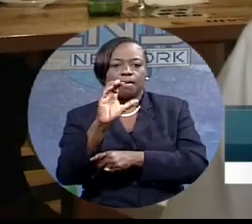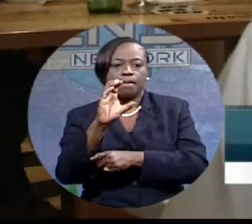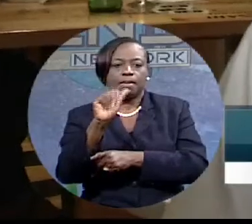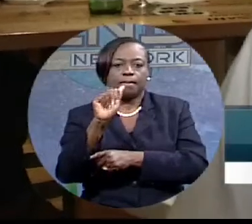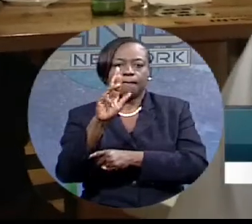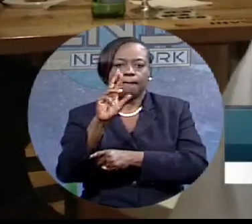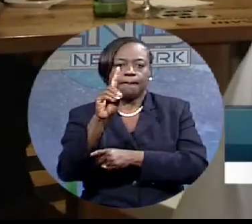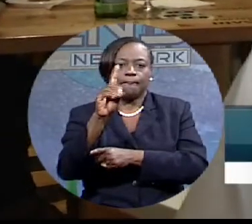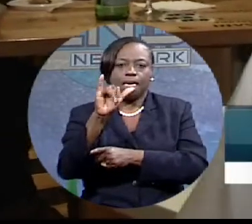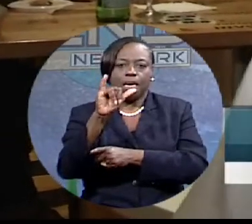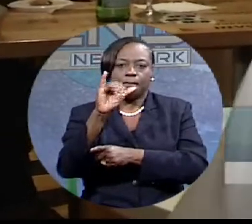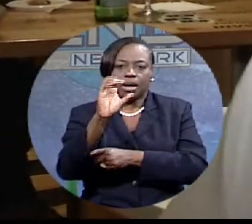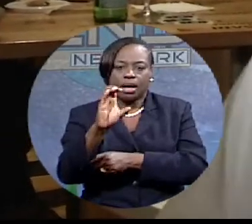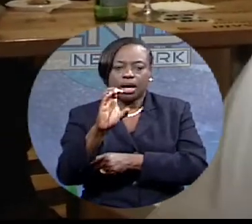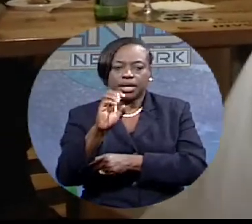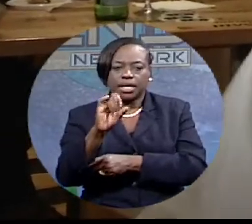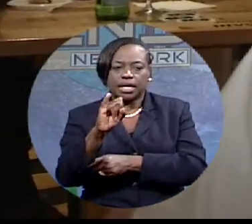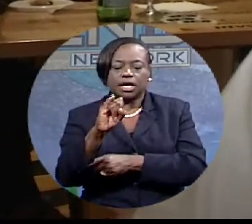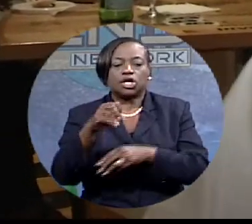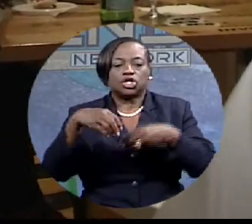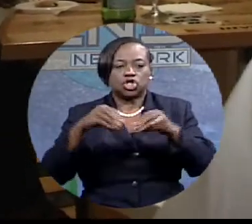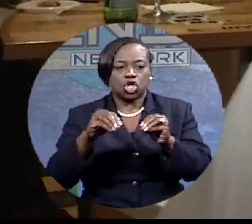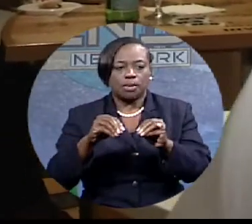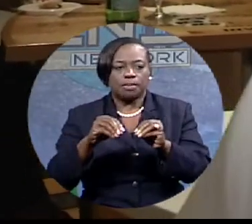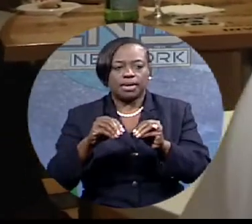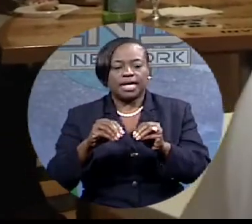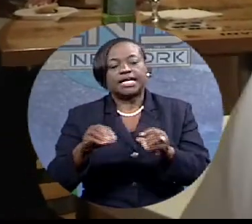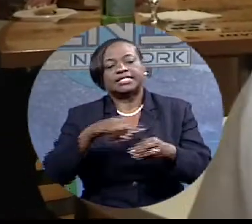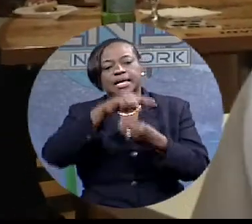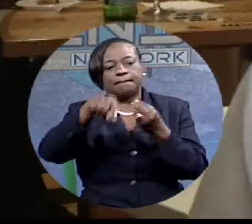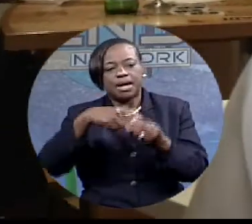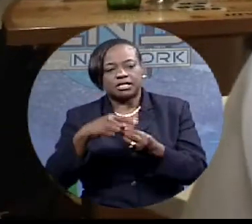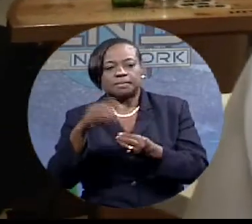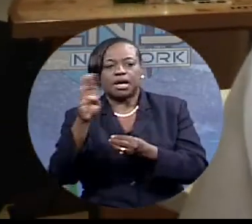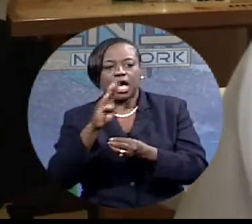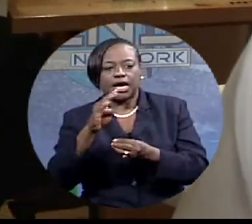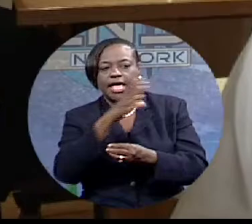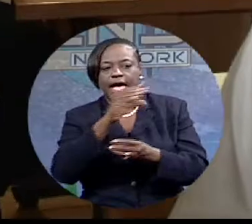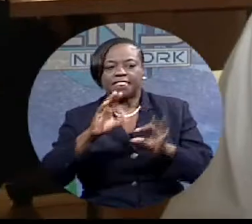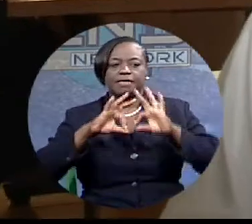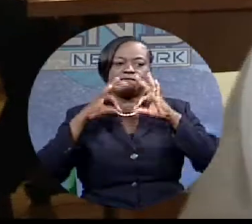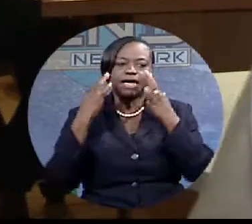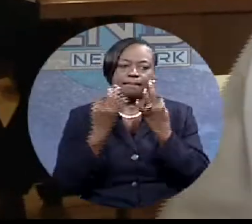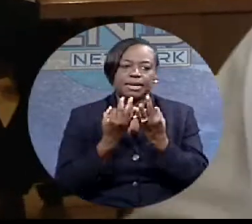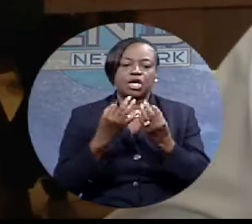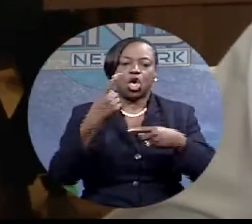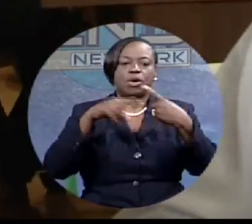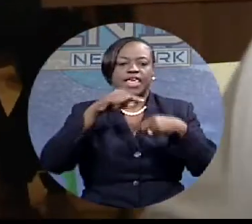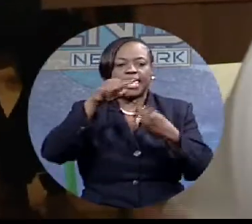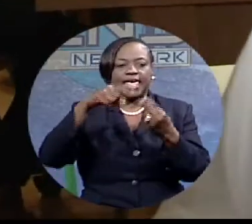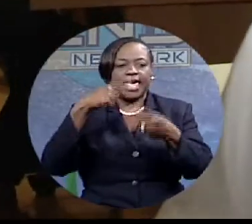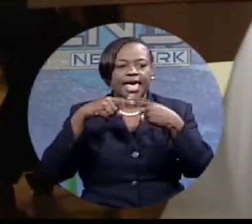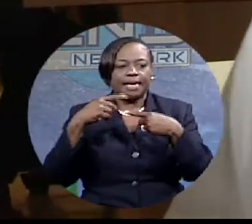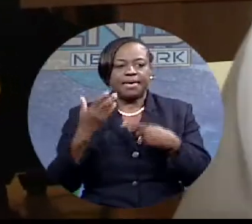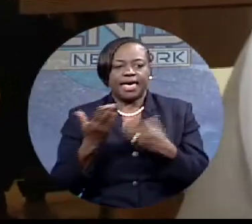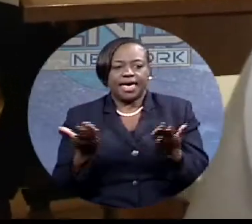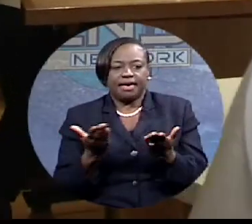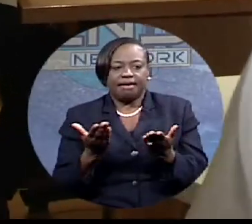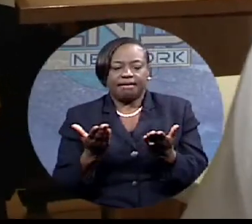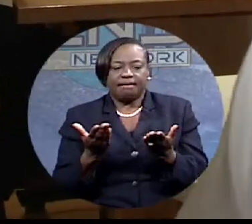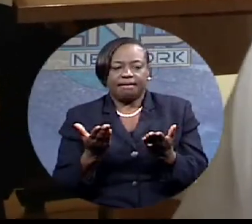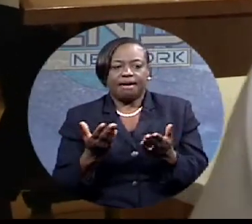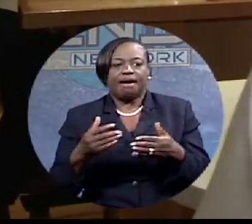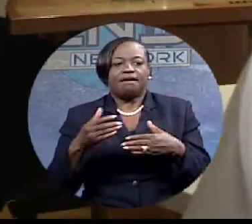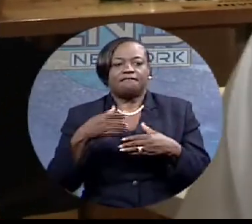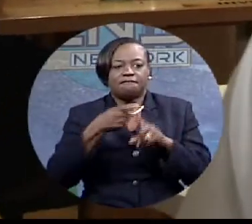Bacardi and the family and when they came here after Cuba, and it's a 50-year history, so it's a